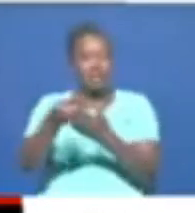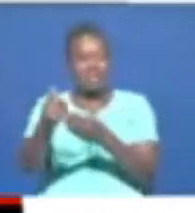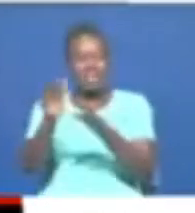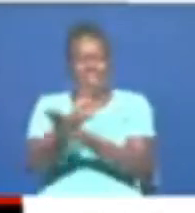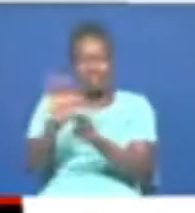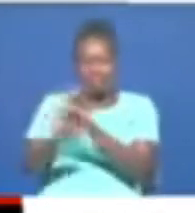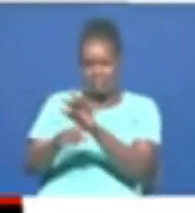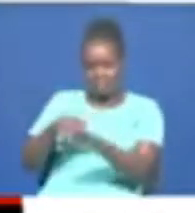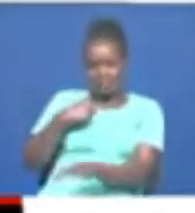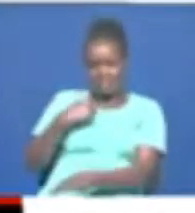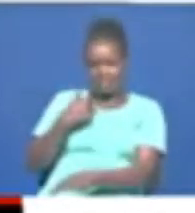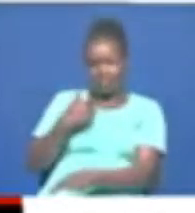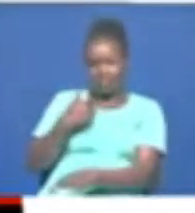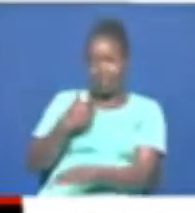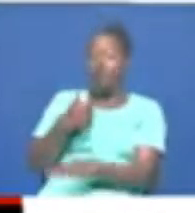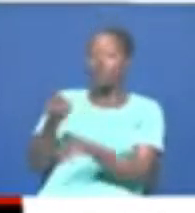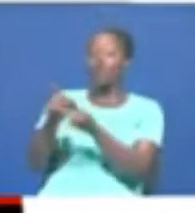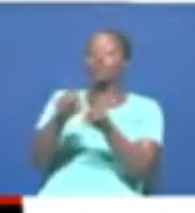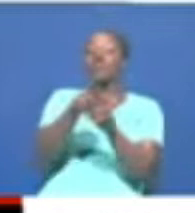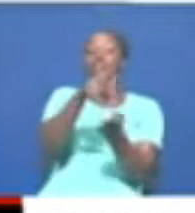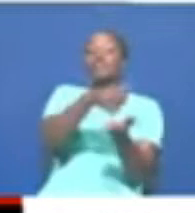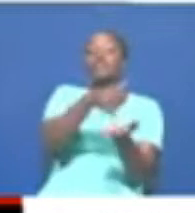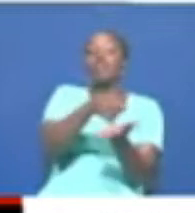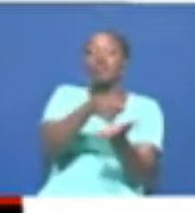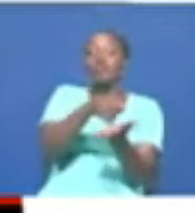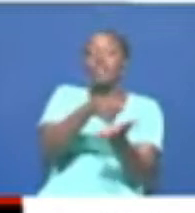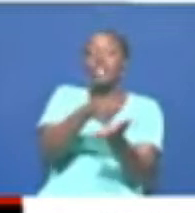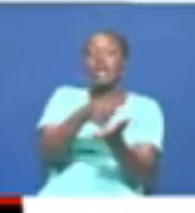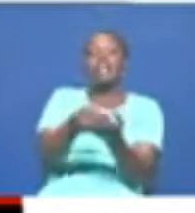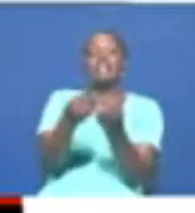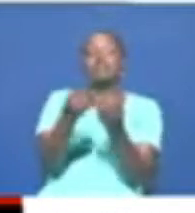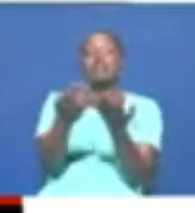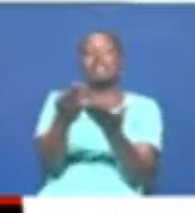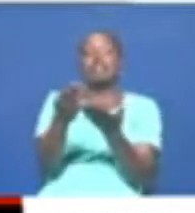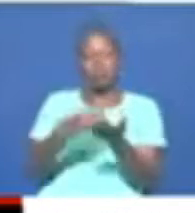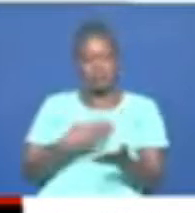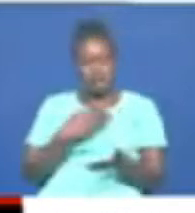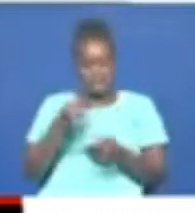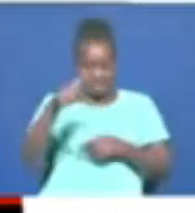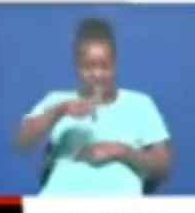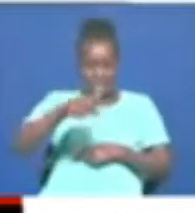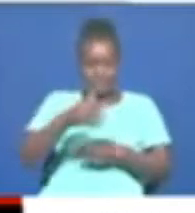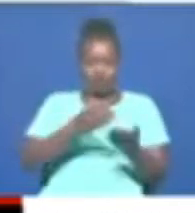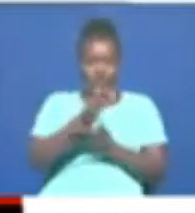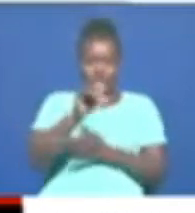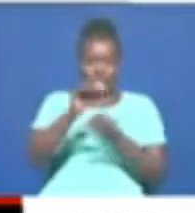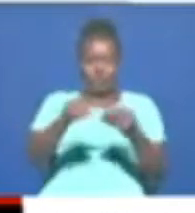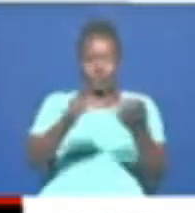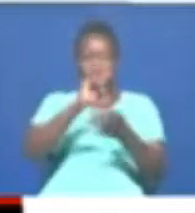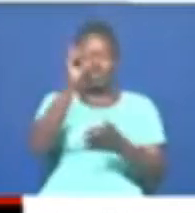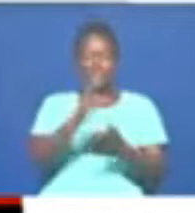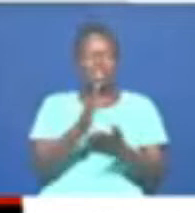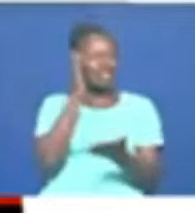myself having been even involved in several visits here to ensure that we give Kenyans